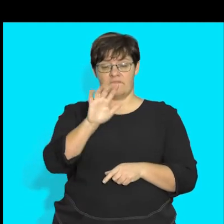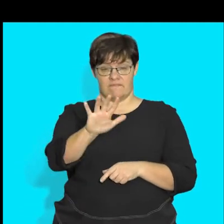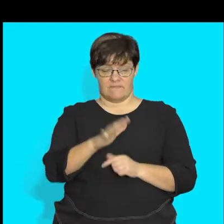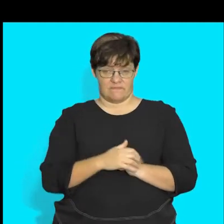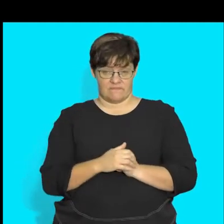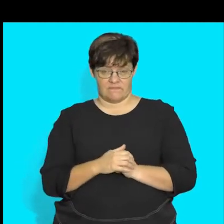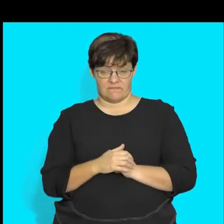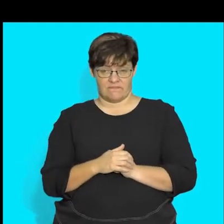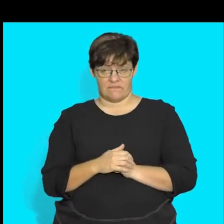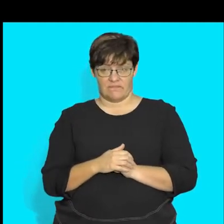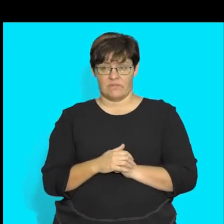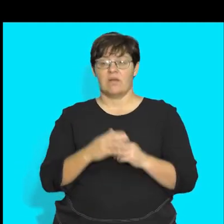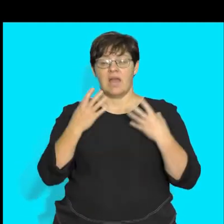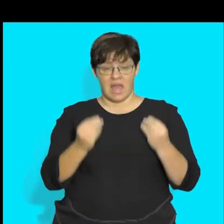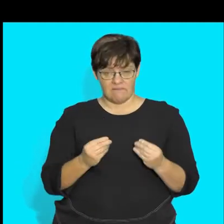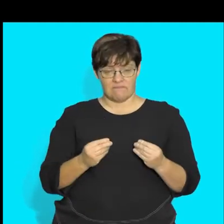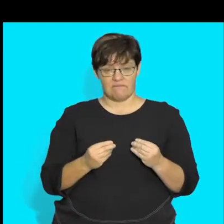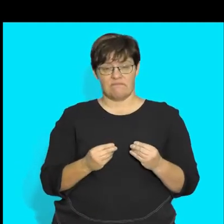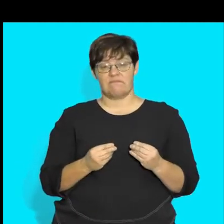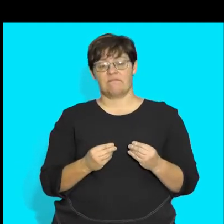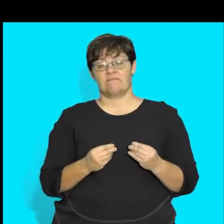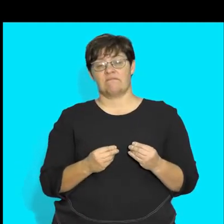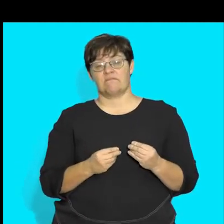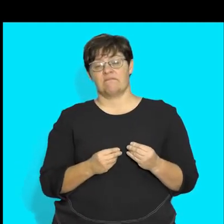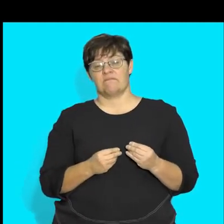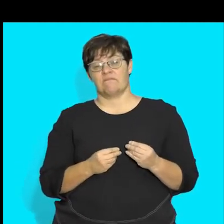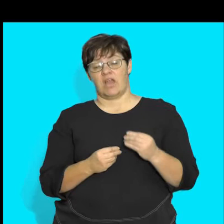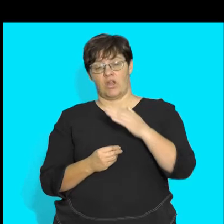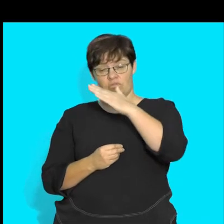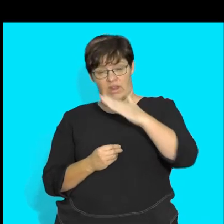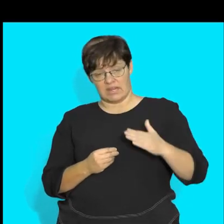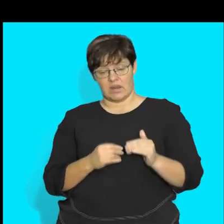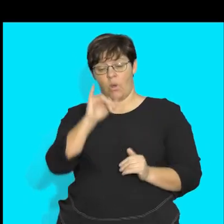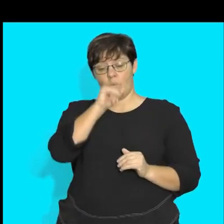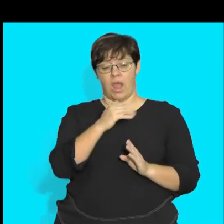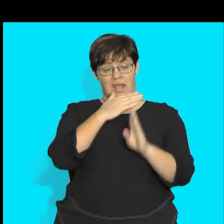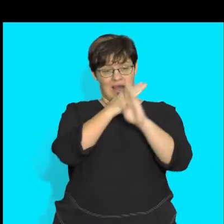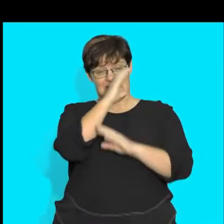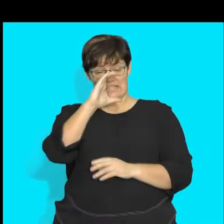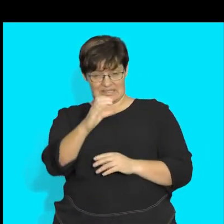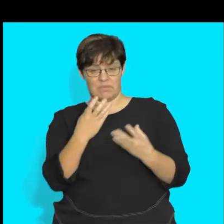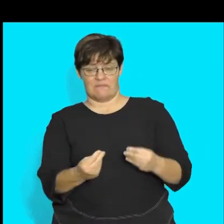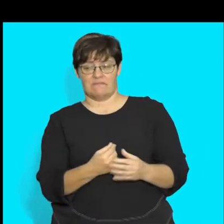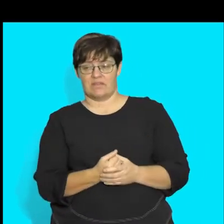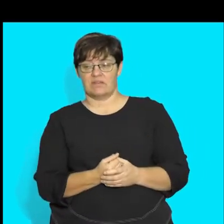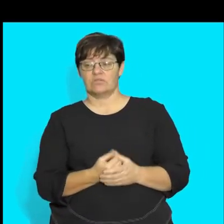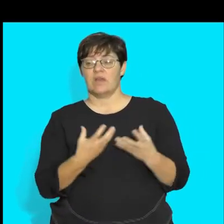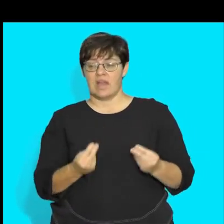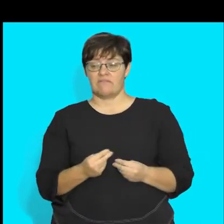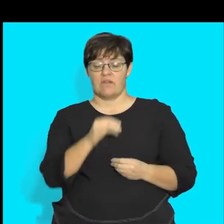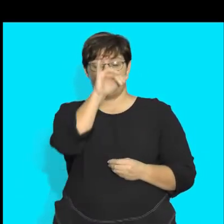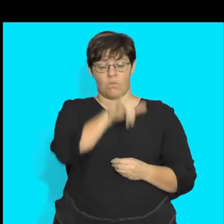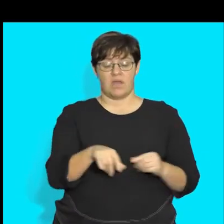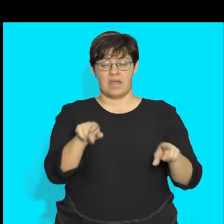to 4,5. Excellent. I have my gradients, I have my y-cuts, and I'm left